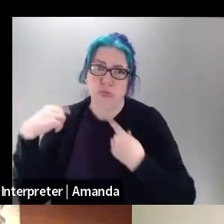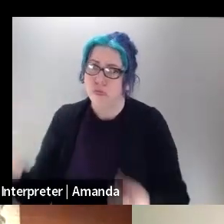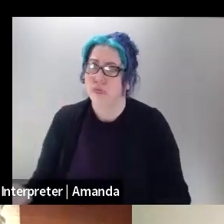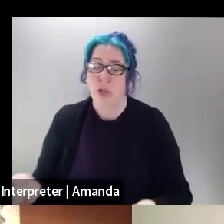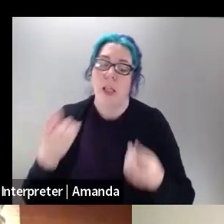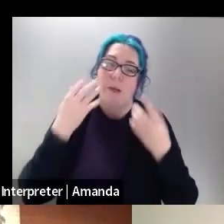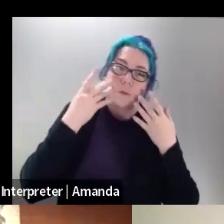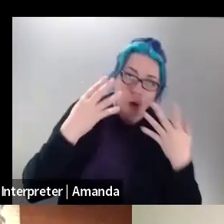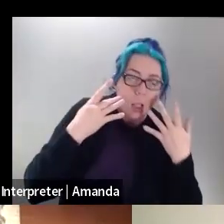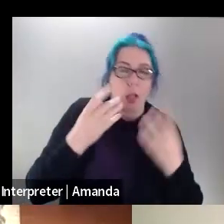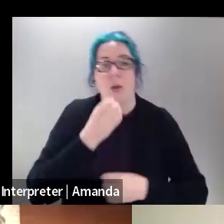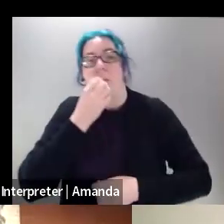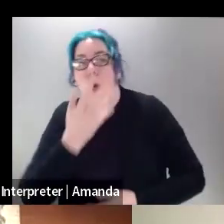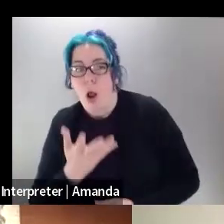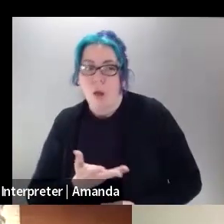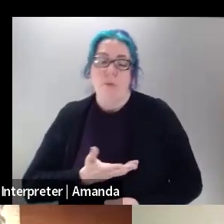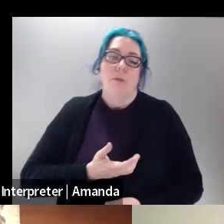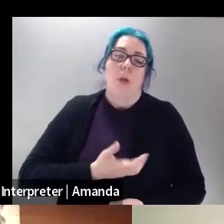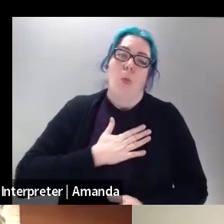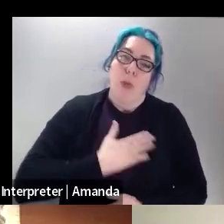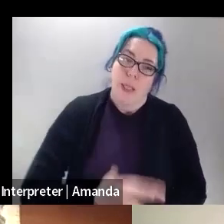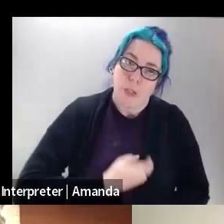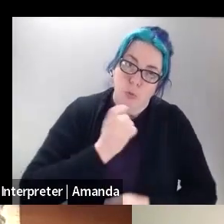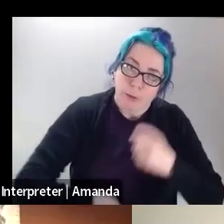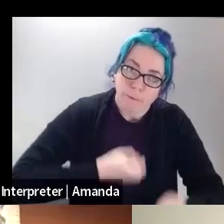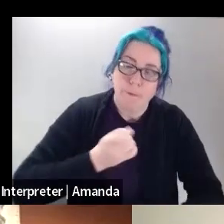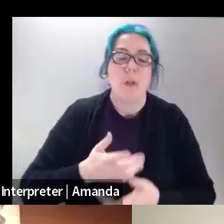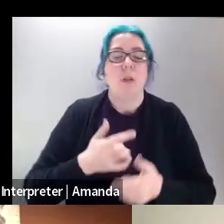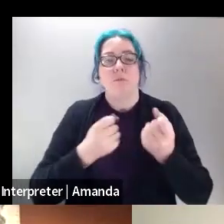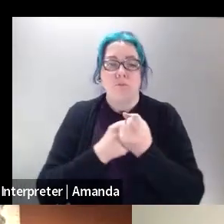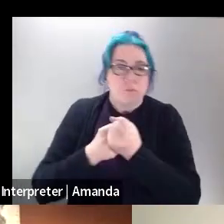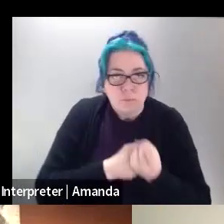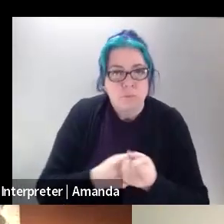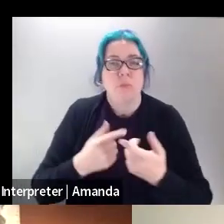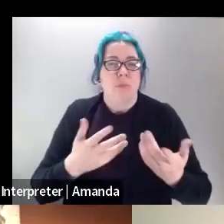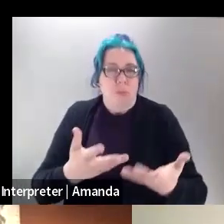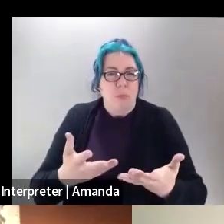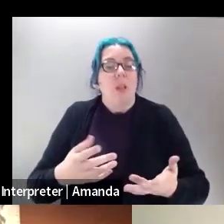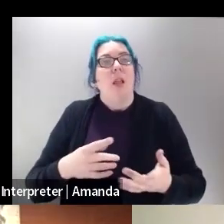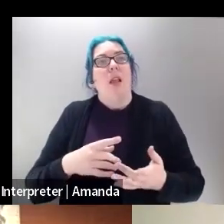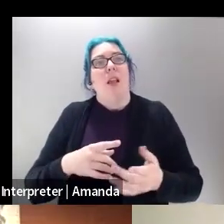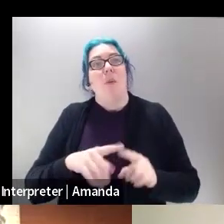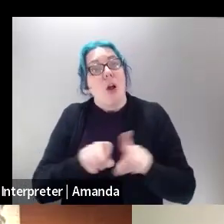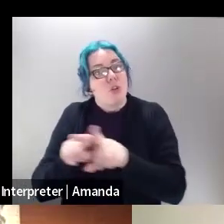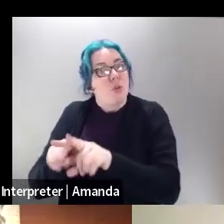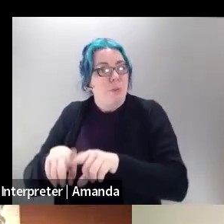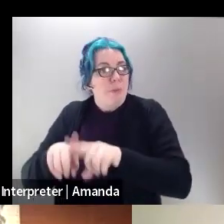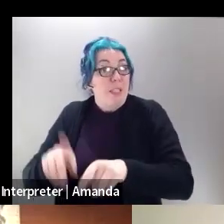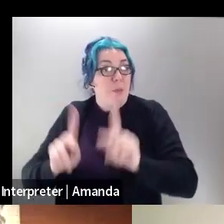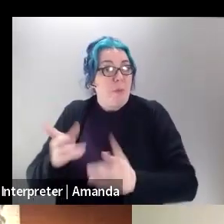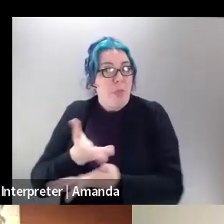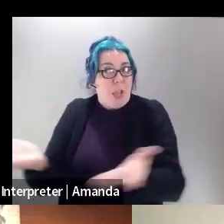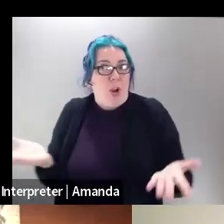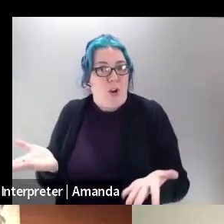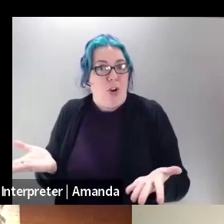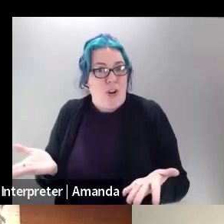of specifics that are very much about who are the people in the room and what is the story that we're telling together. Thanks, Daryl.